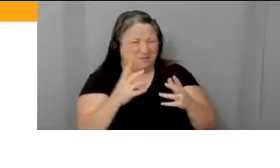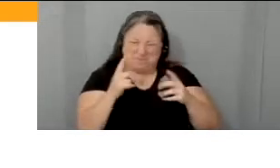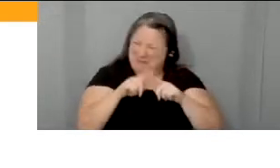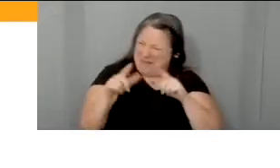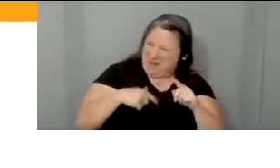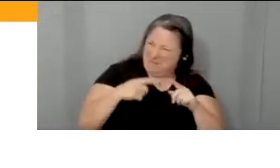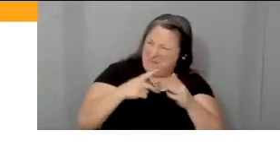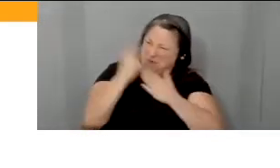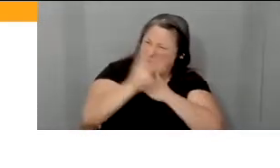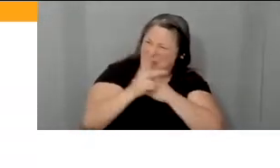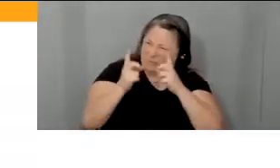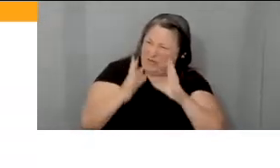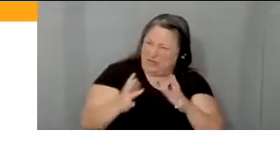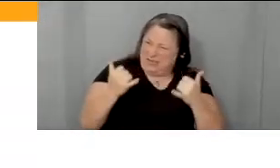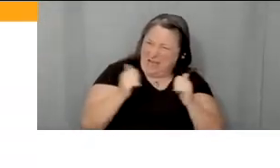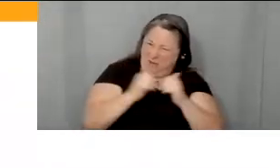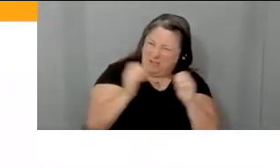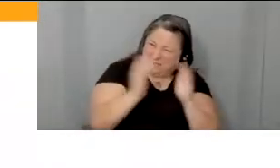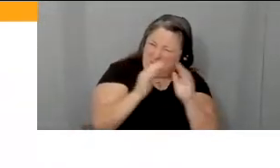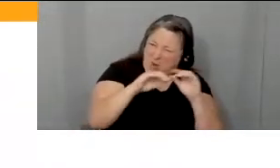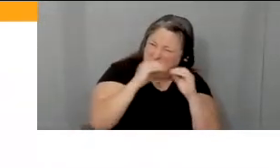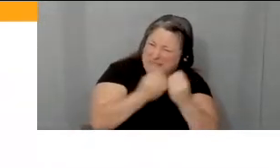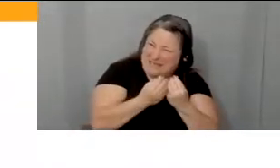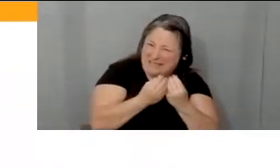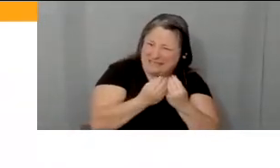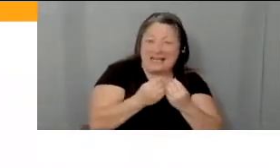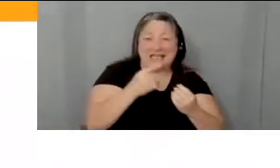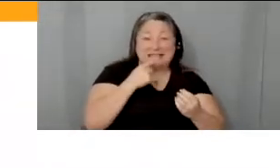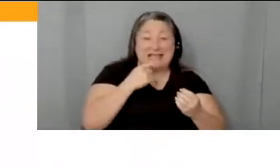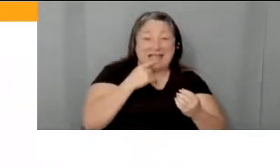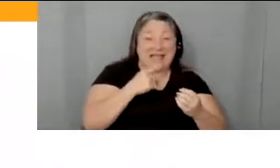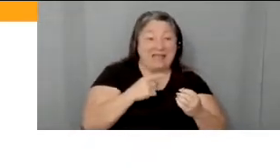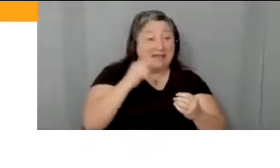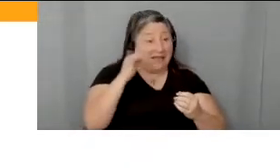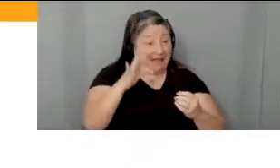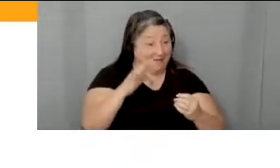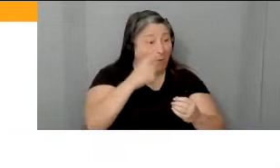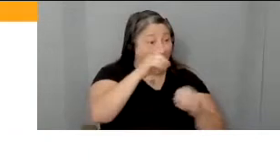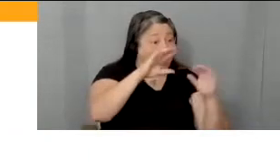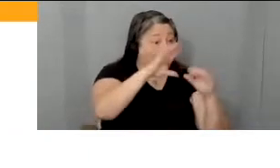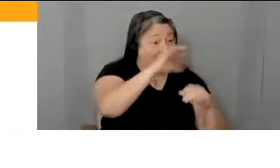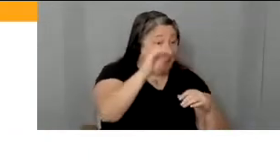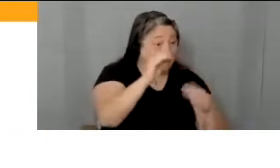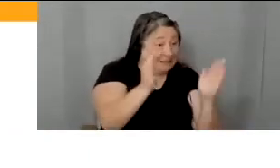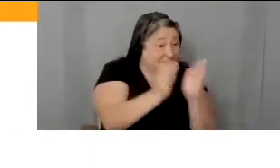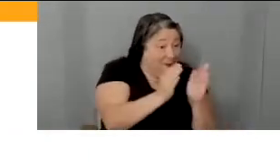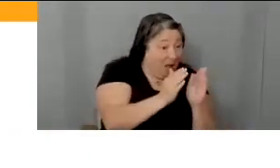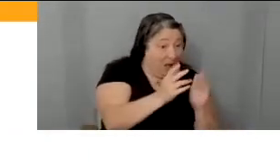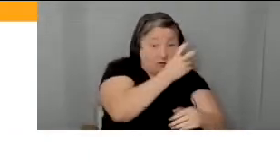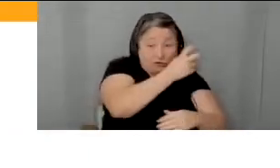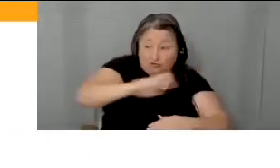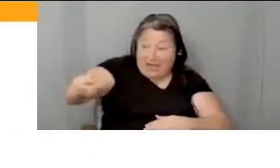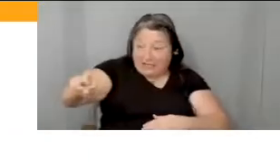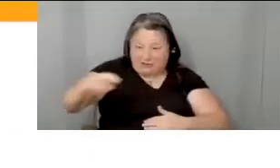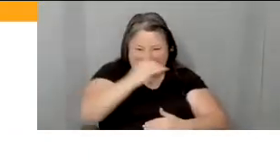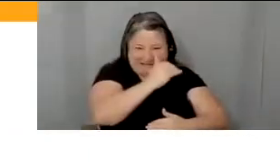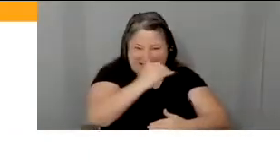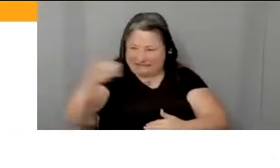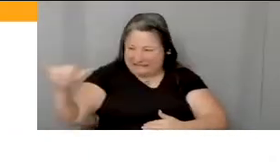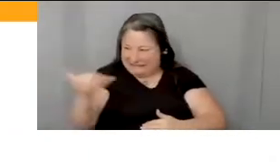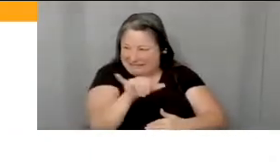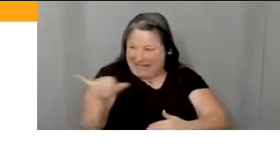organization. I would say lateral moves are totally fine. Going back is totally fine, as long as some of